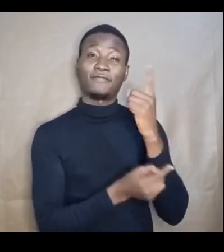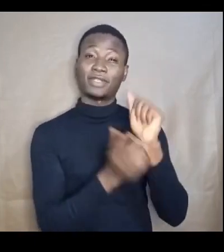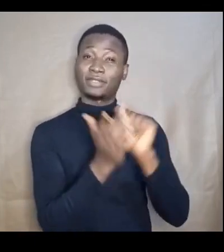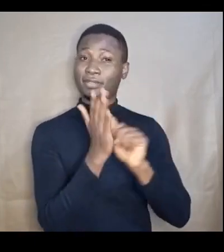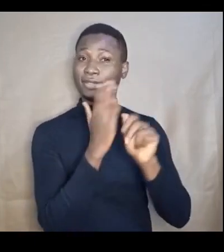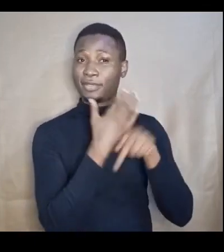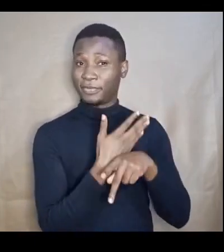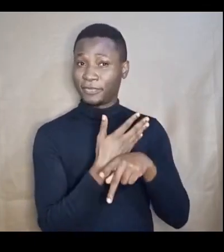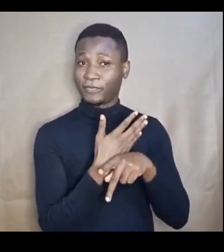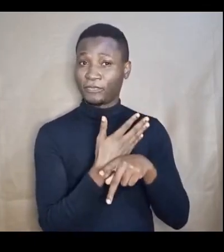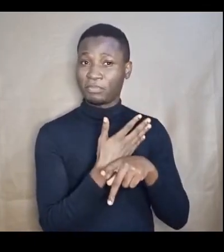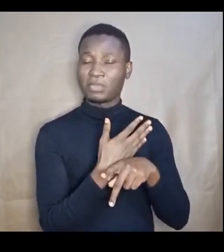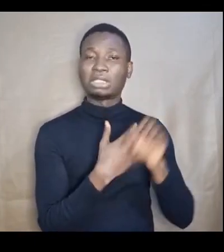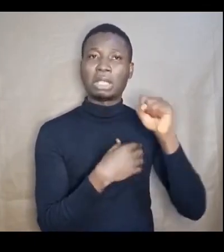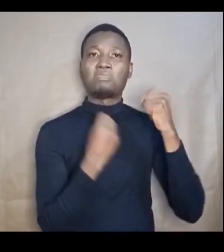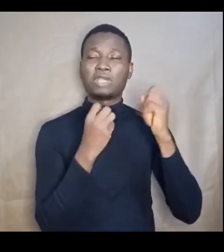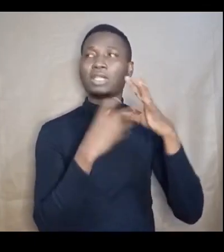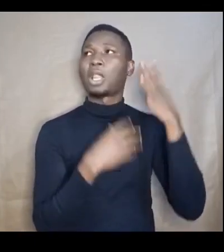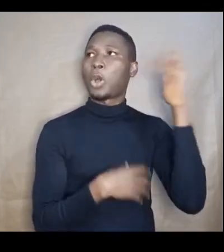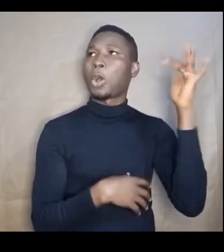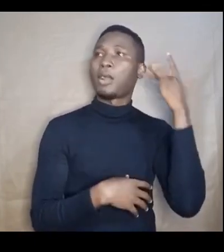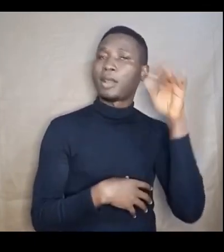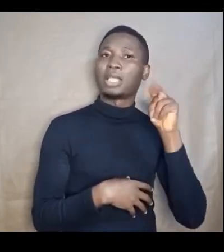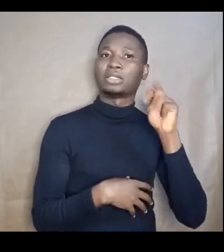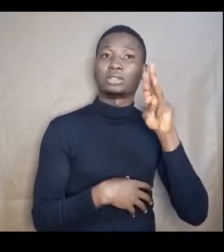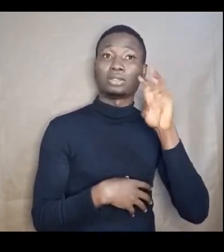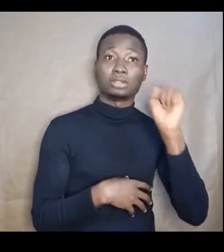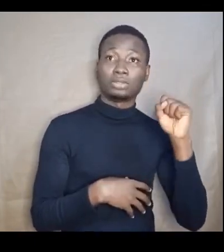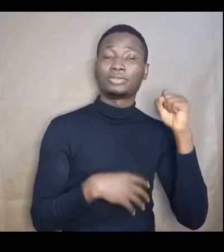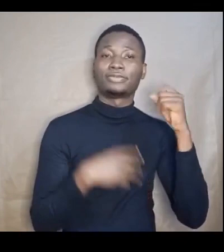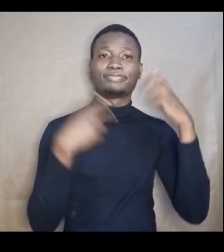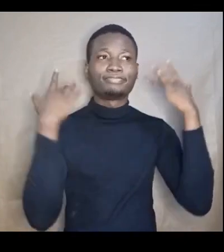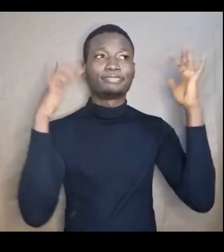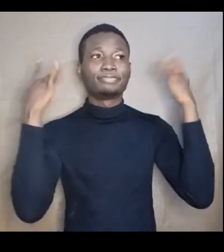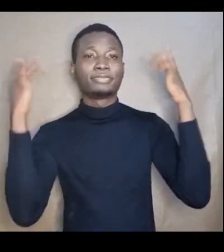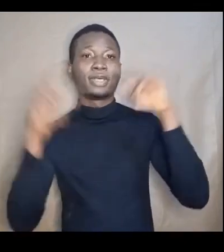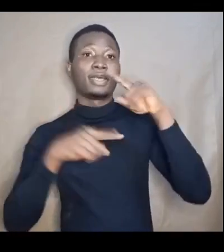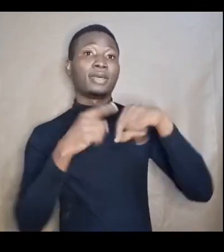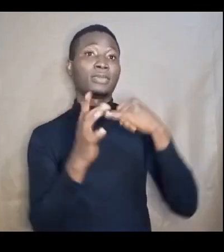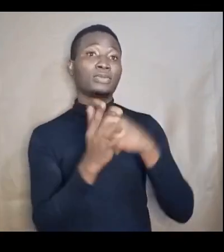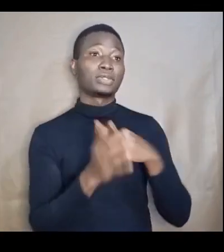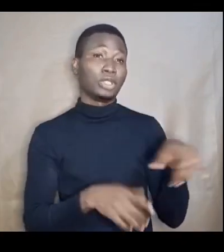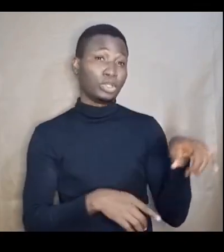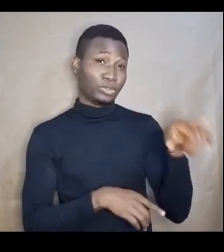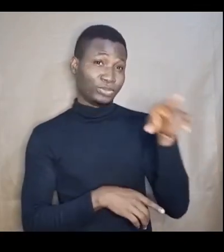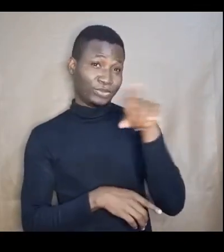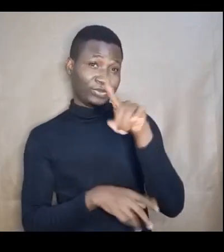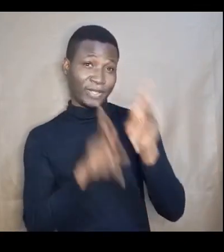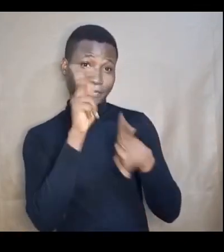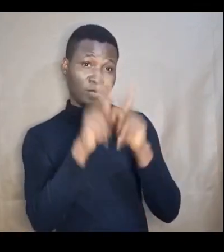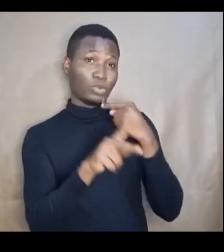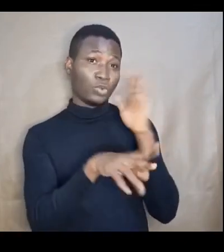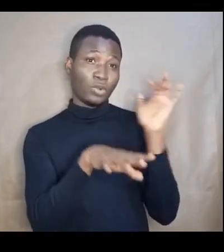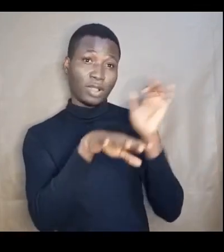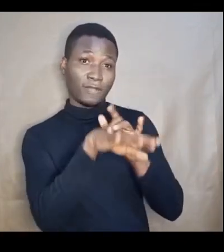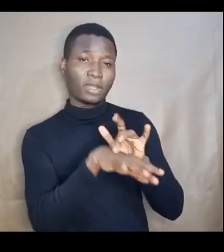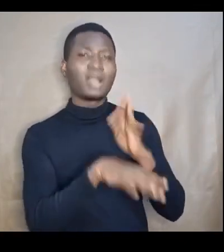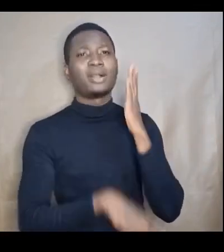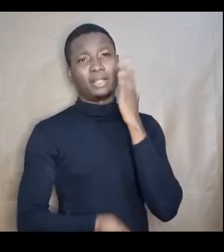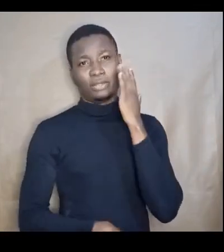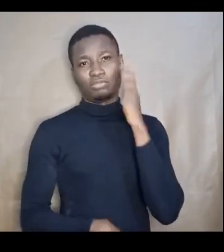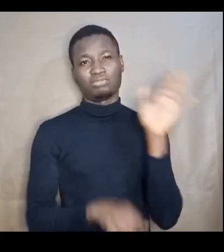a lot of noise and news around it. Those affected knew. On the